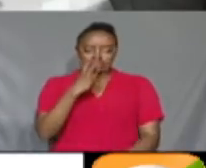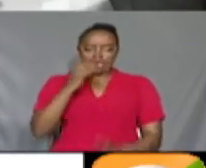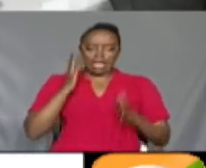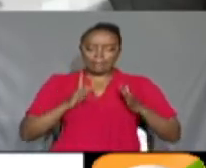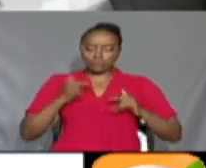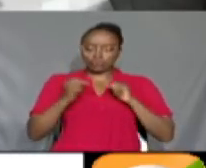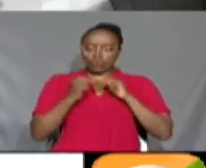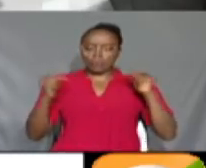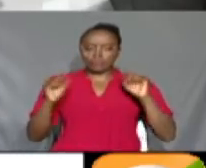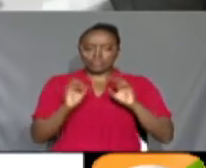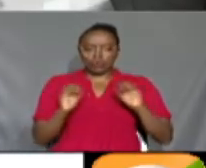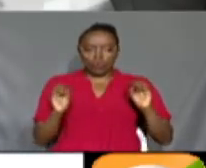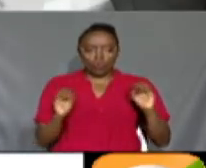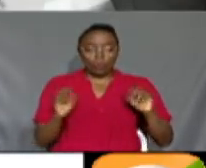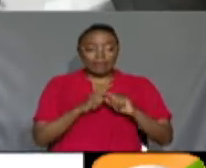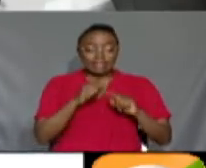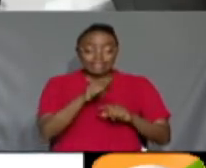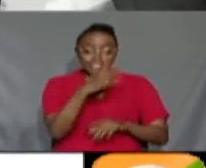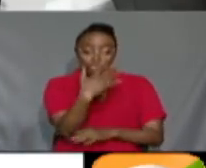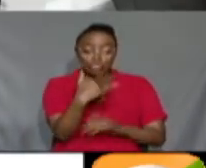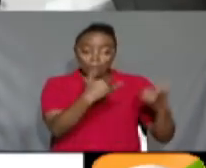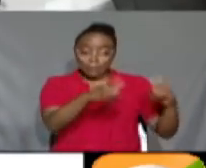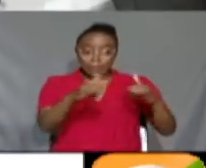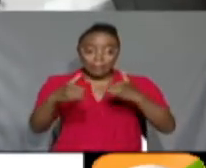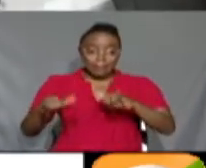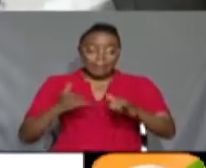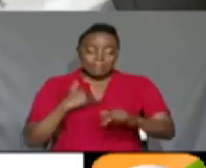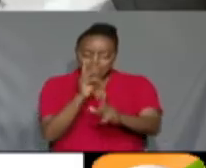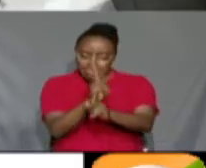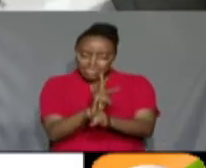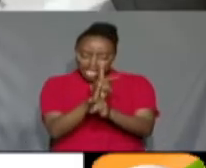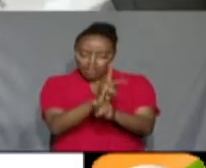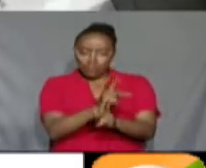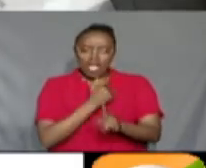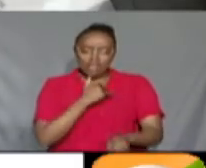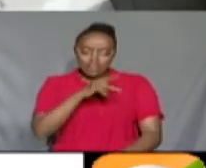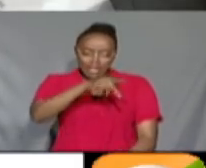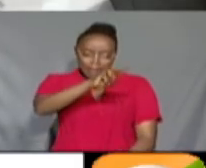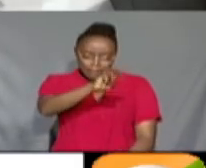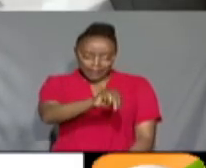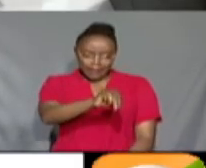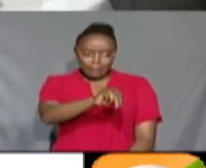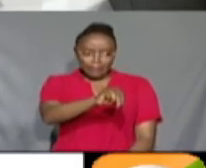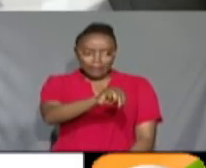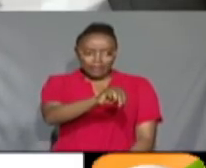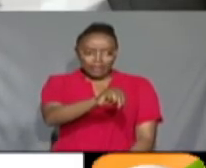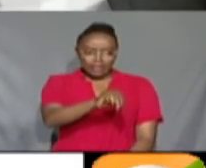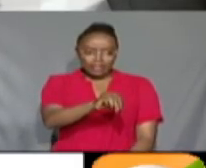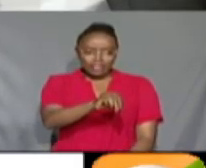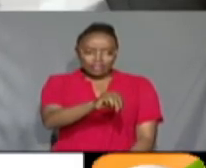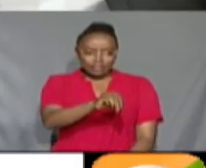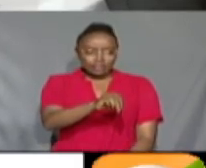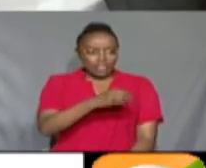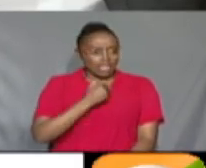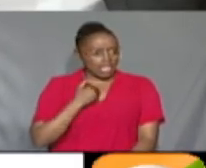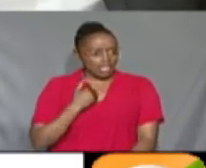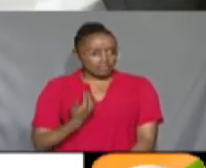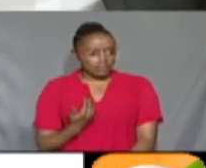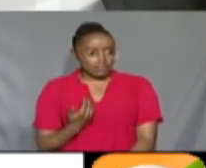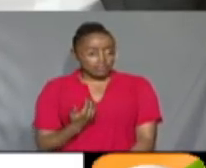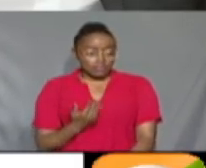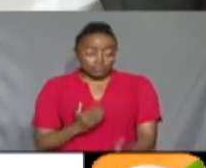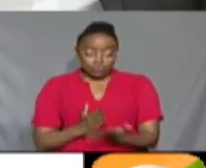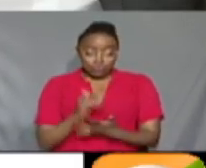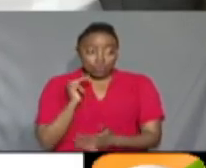who is opposing it. I want this document to implement. I am keen on having a prime minister in a way that is okay. Acceptable by